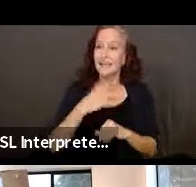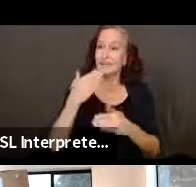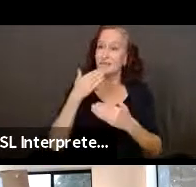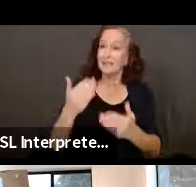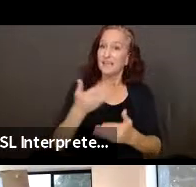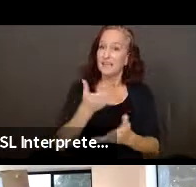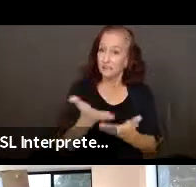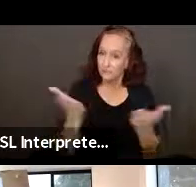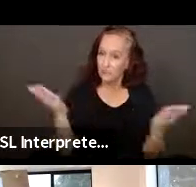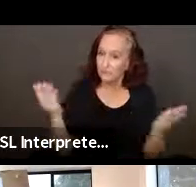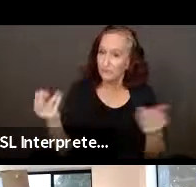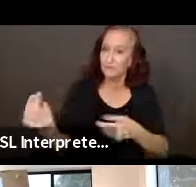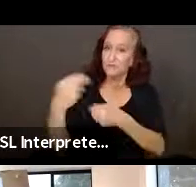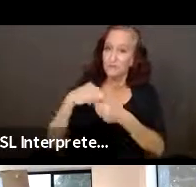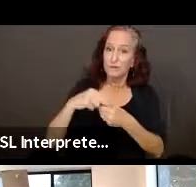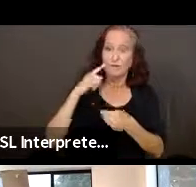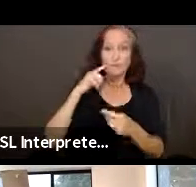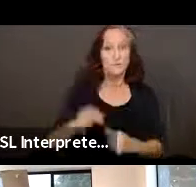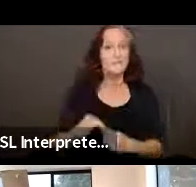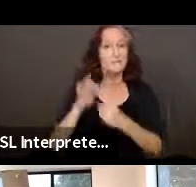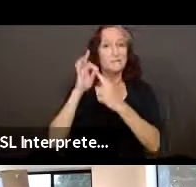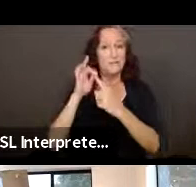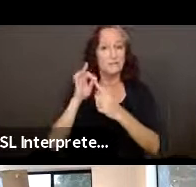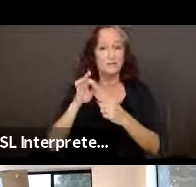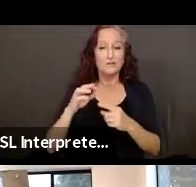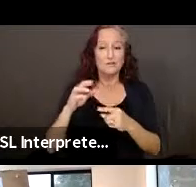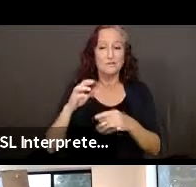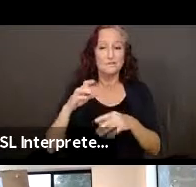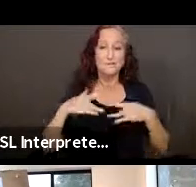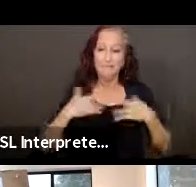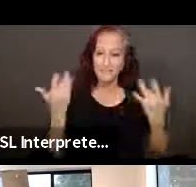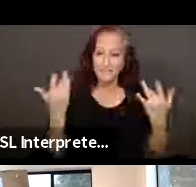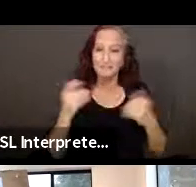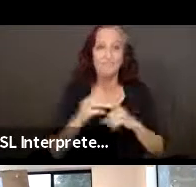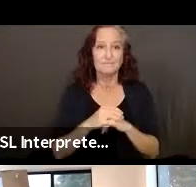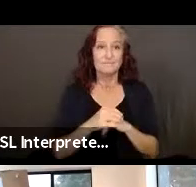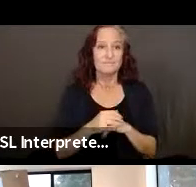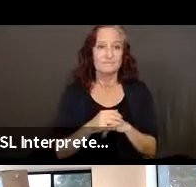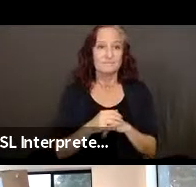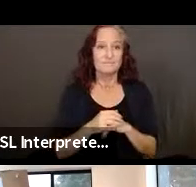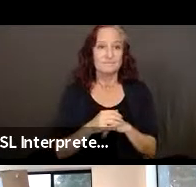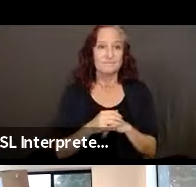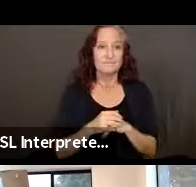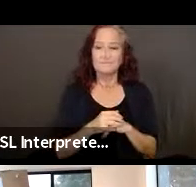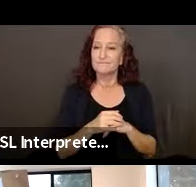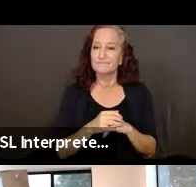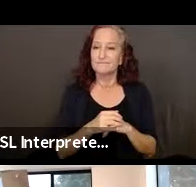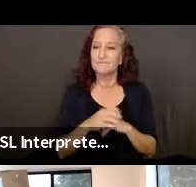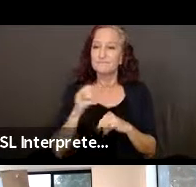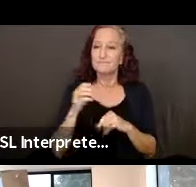this very special virtual event. We're so delighted that you could join us. And in a